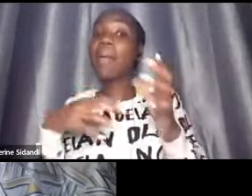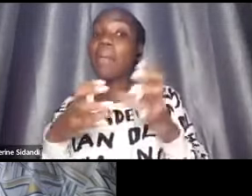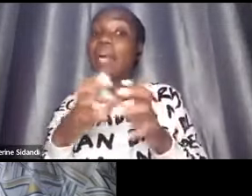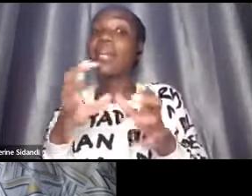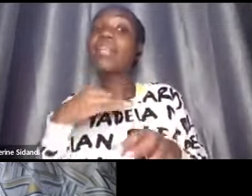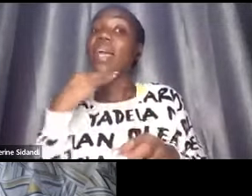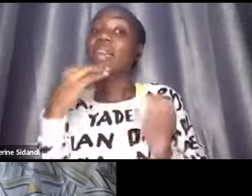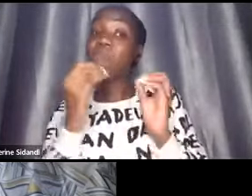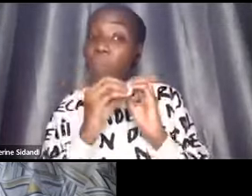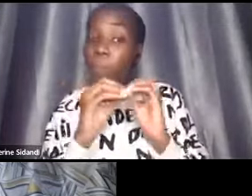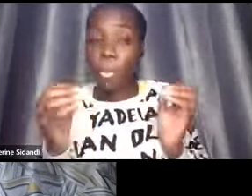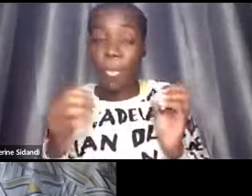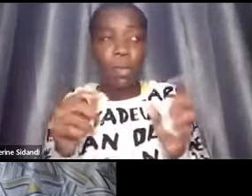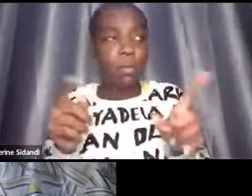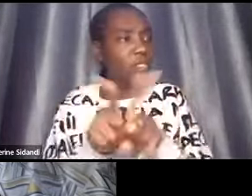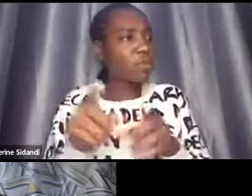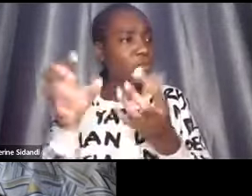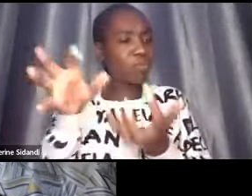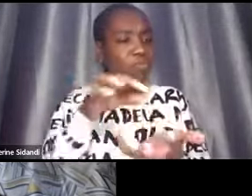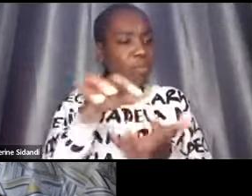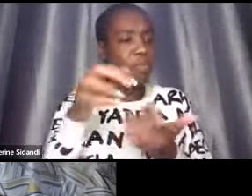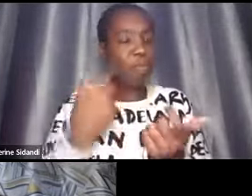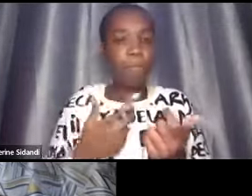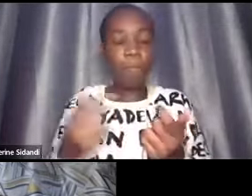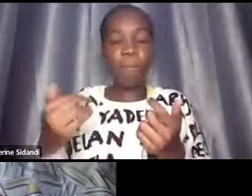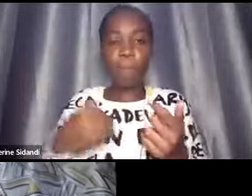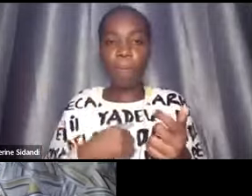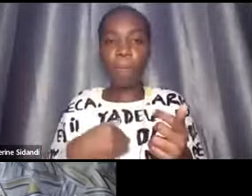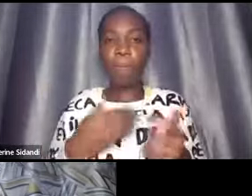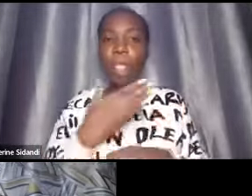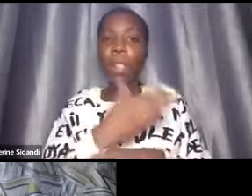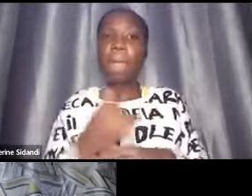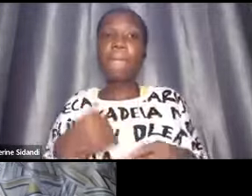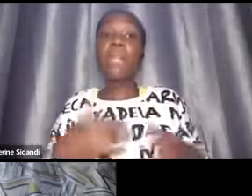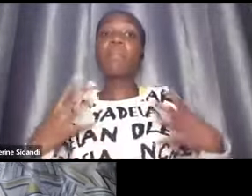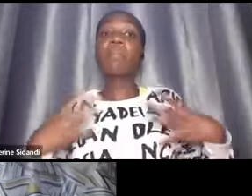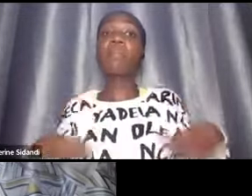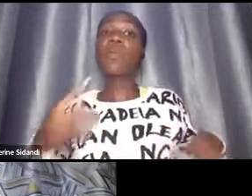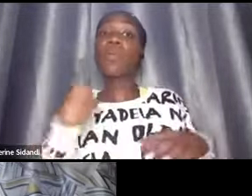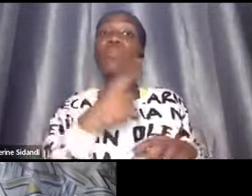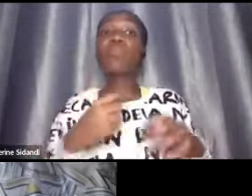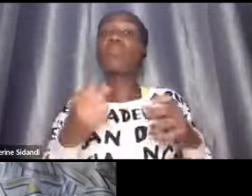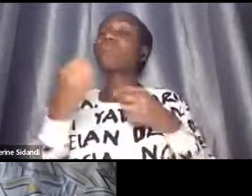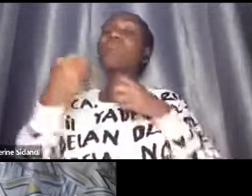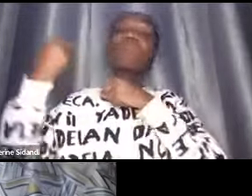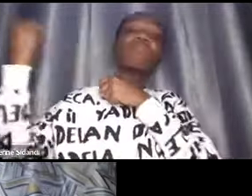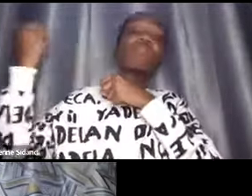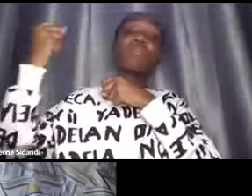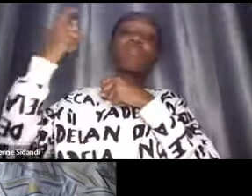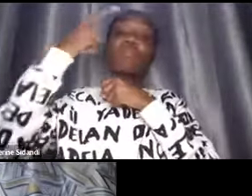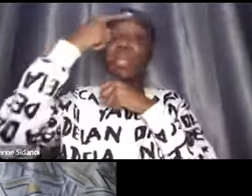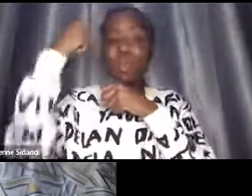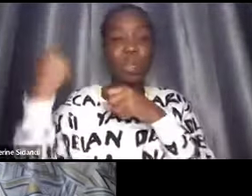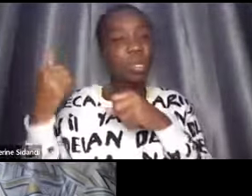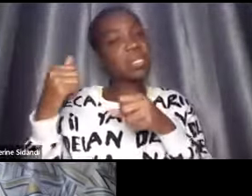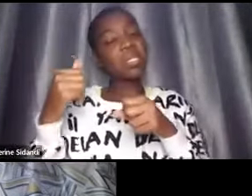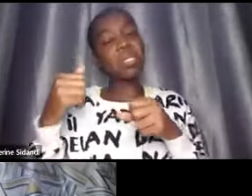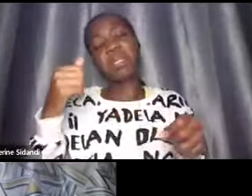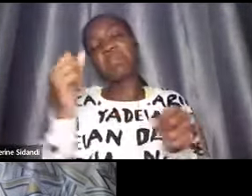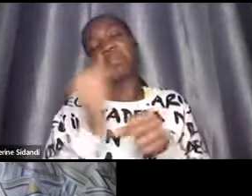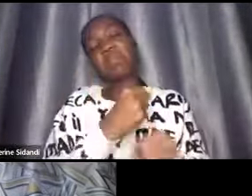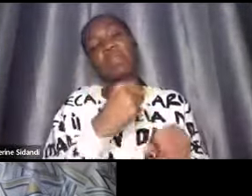supermarkets, like the ones we have in our country, when they close down, there are so many people who committed suicide because they would not be able to fend for their